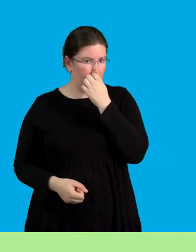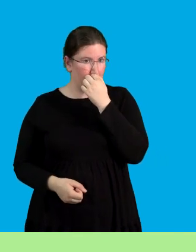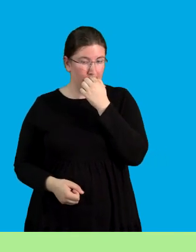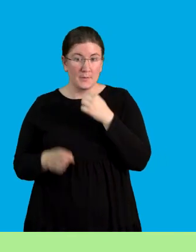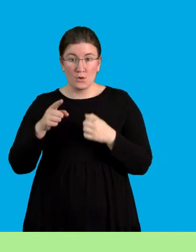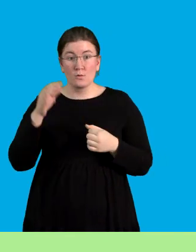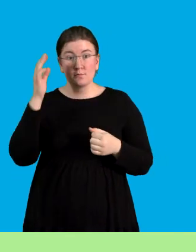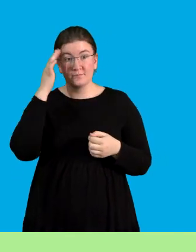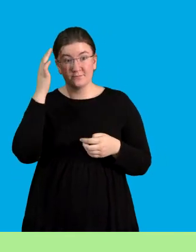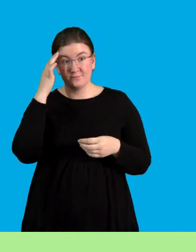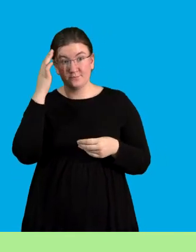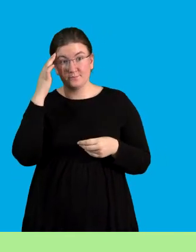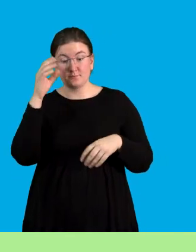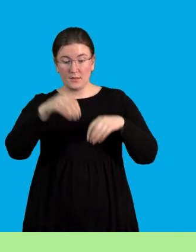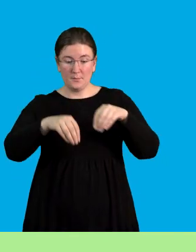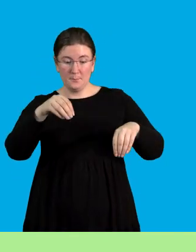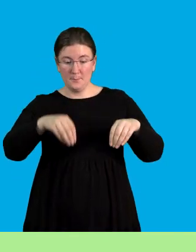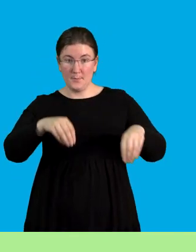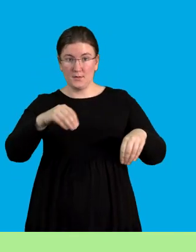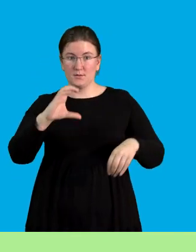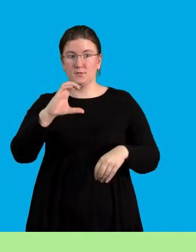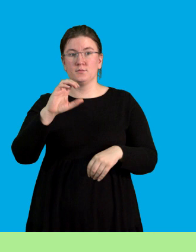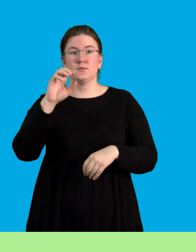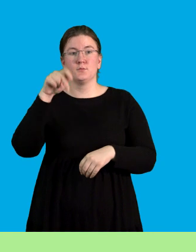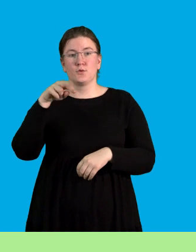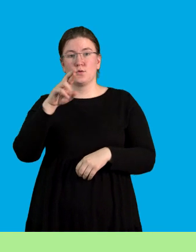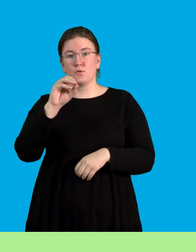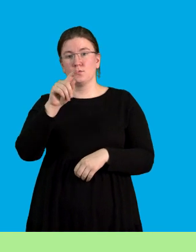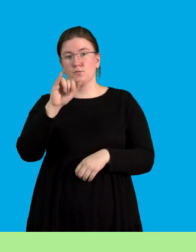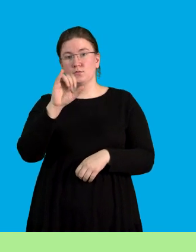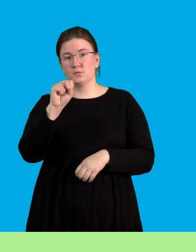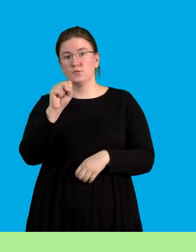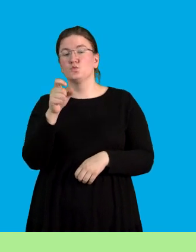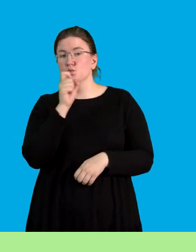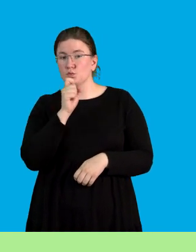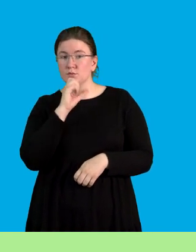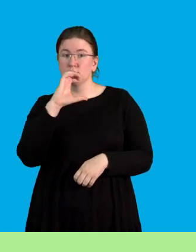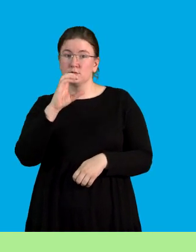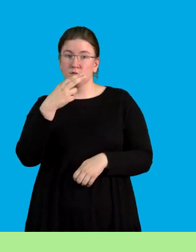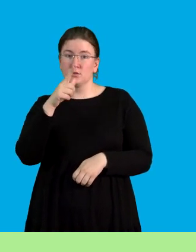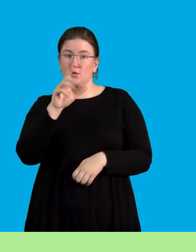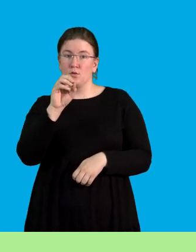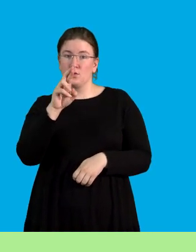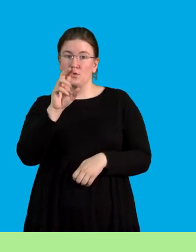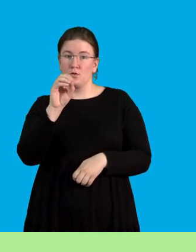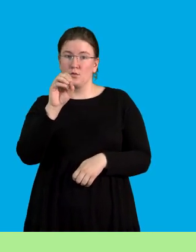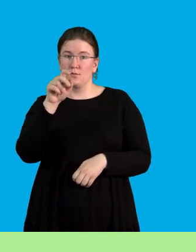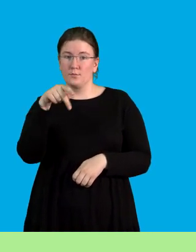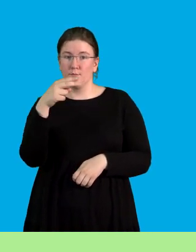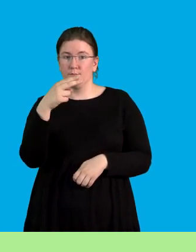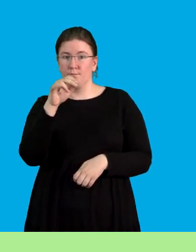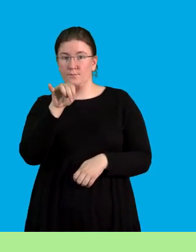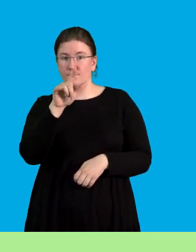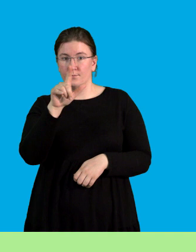So you know that the plant like protists use chlorophyll to make their own food. How are the animal like protists making